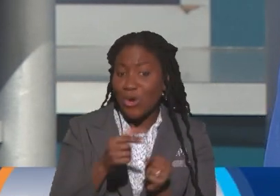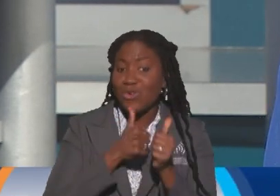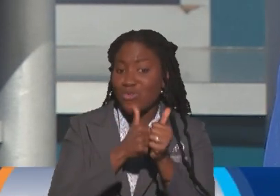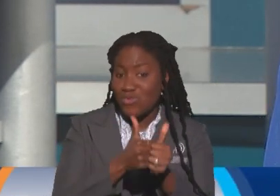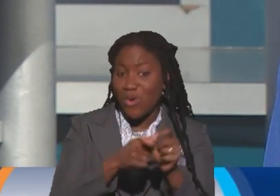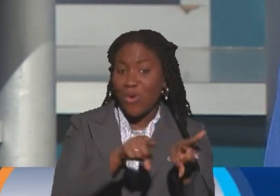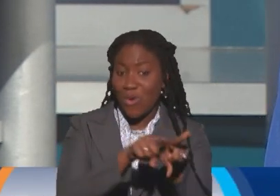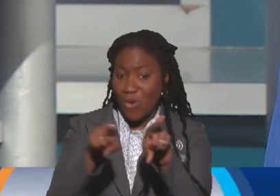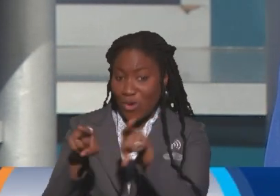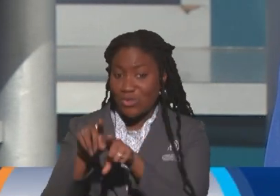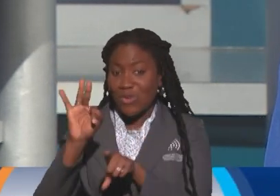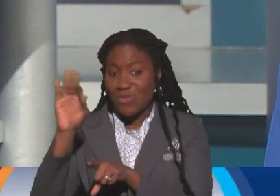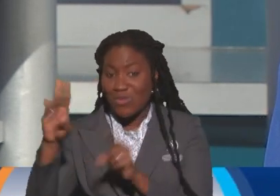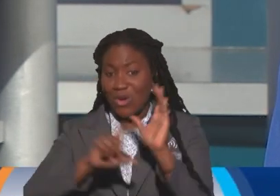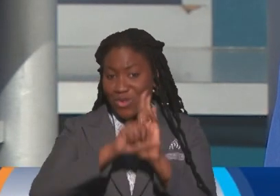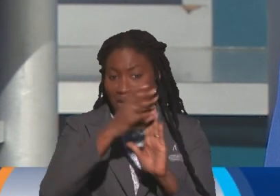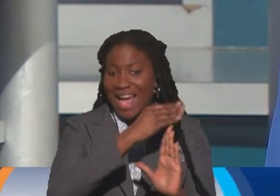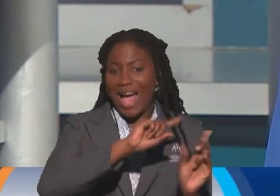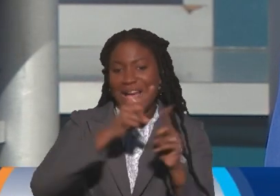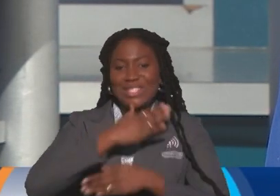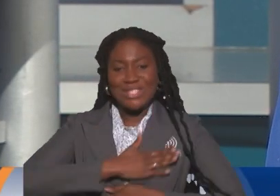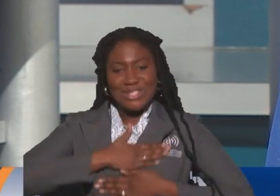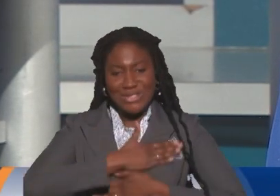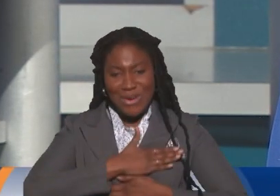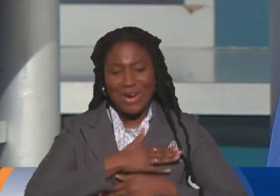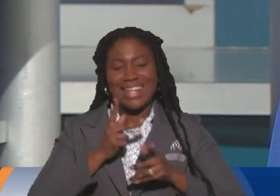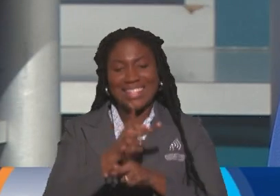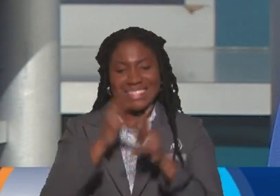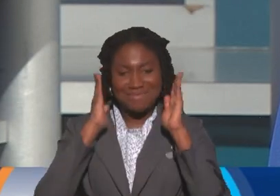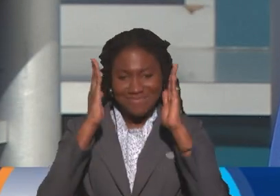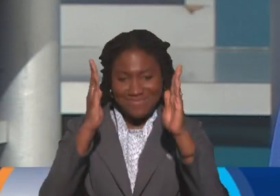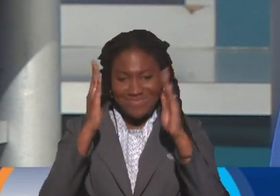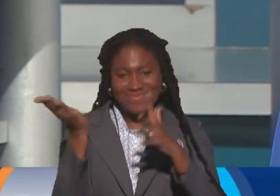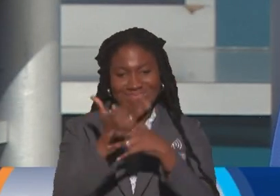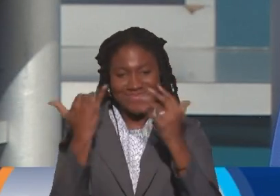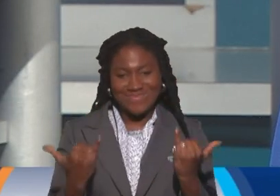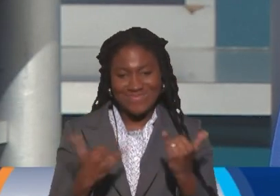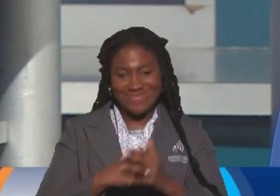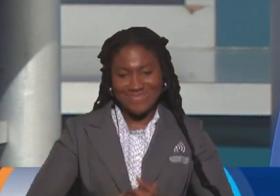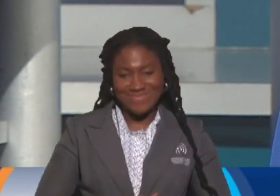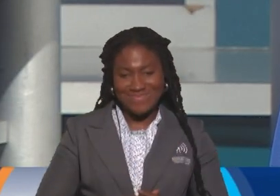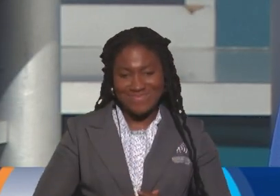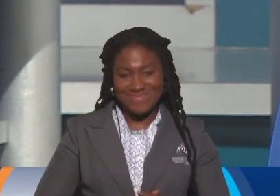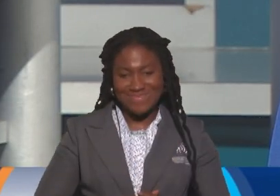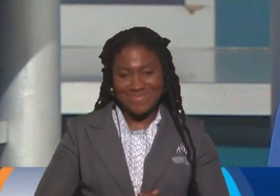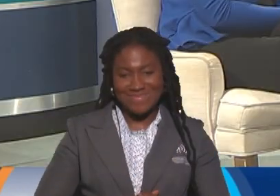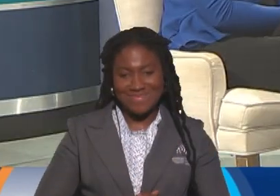them on all social media platforms and go out and enjoy. Stay tuned. We'll be back right after this break.